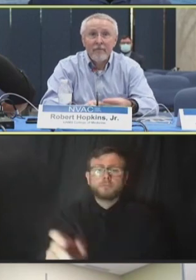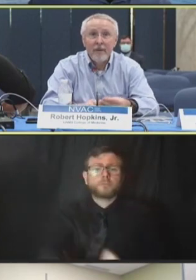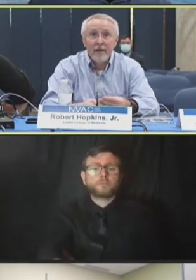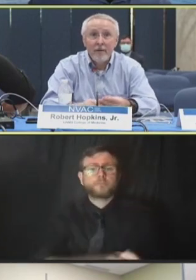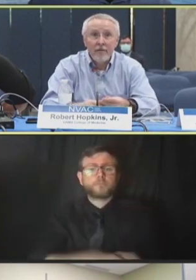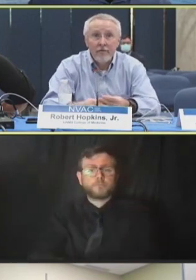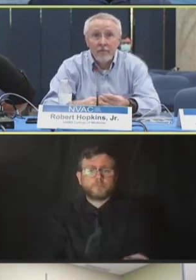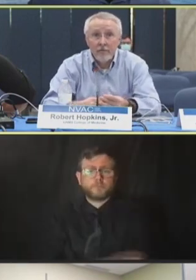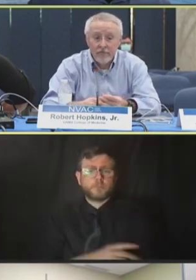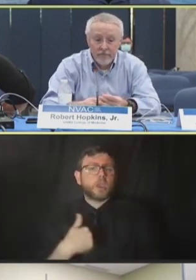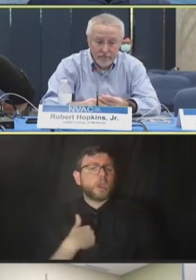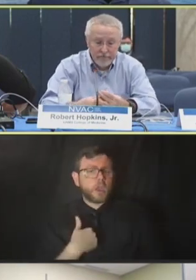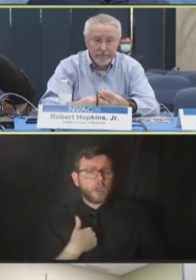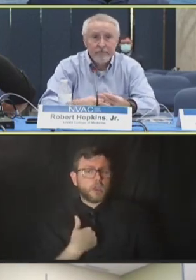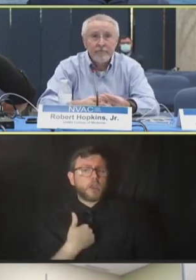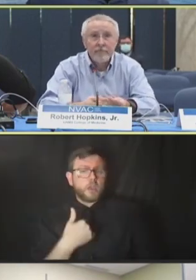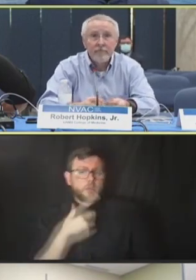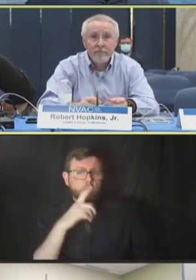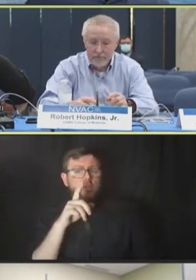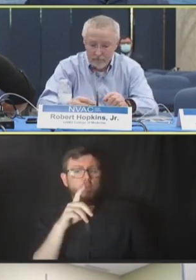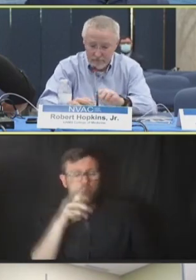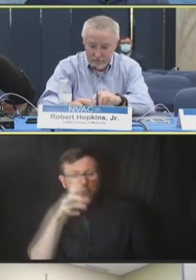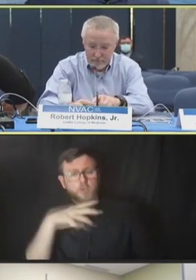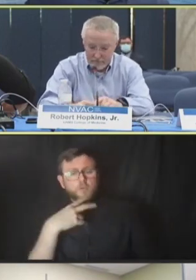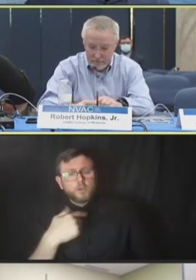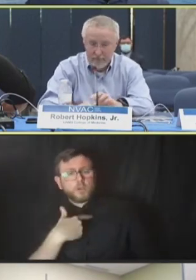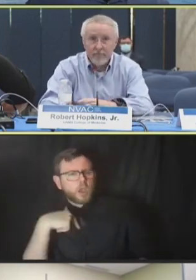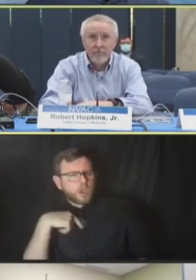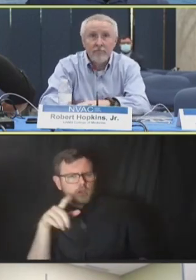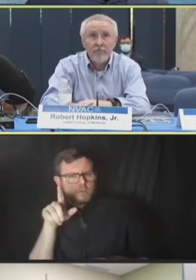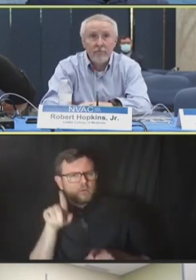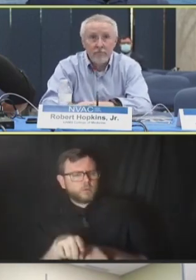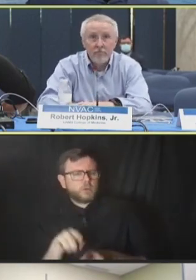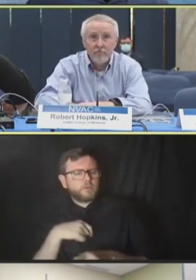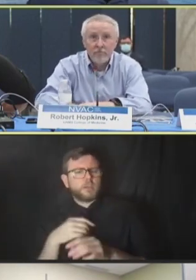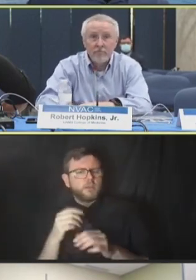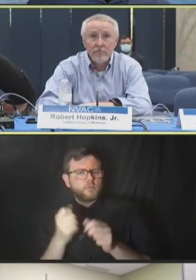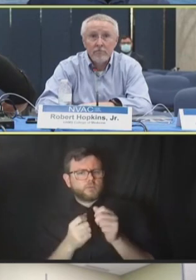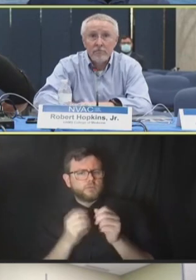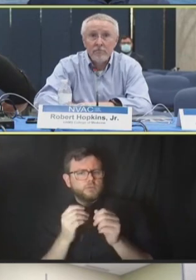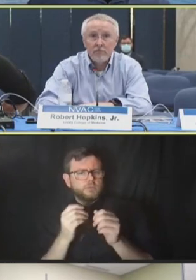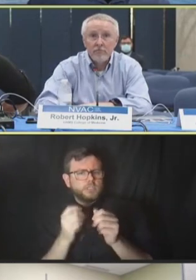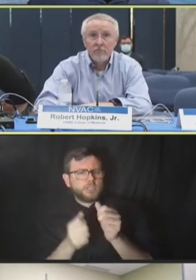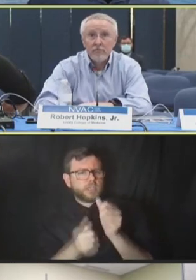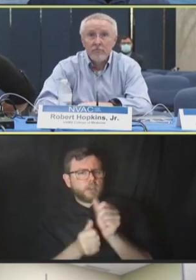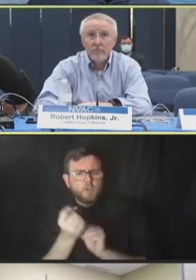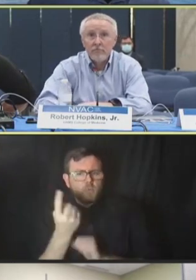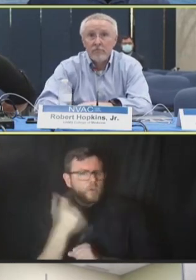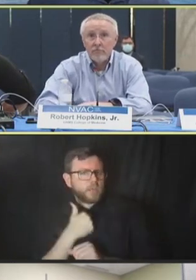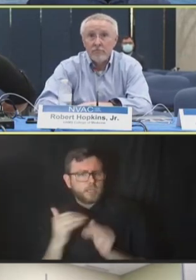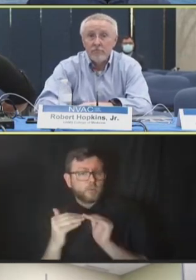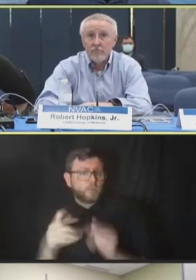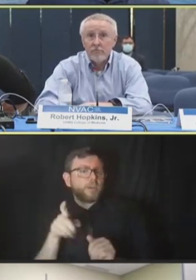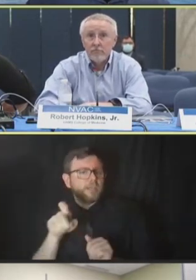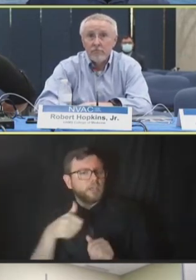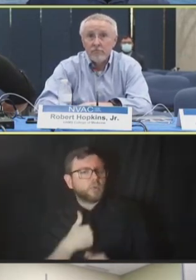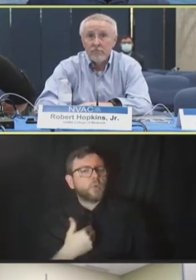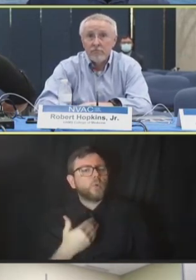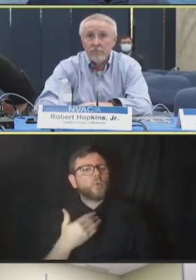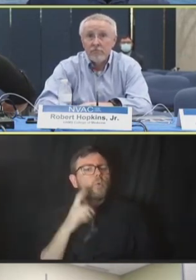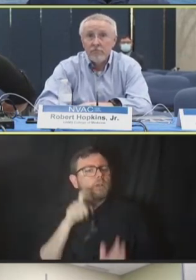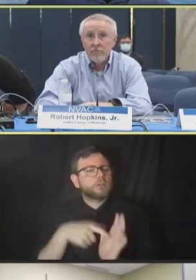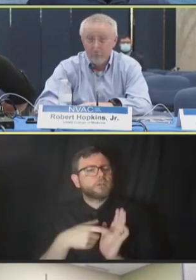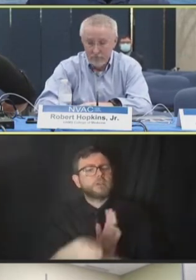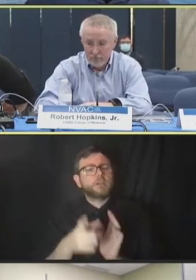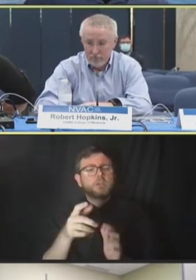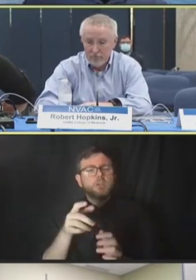I'm in full agreement with you that we should treat everybody equal, but at the same time, we have to acknowledge that